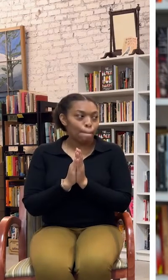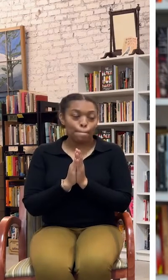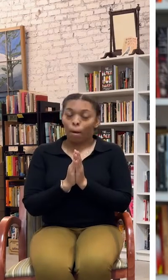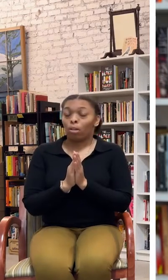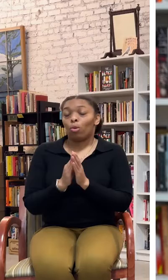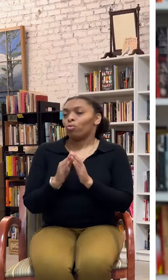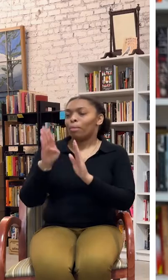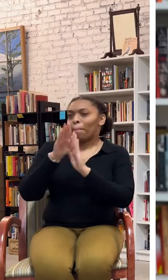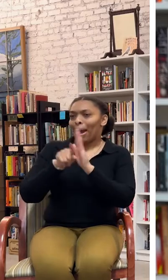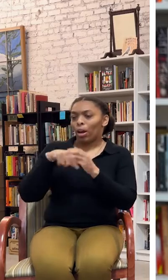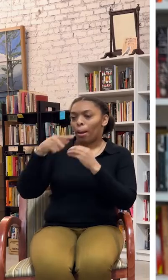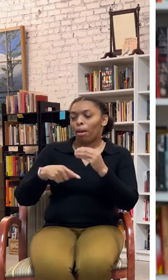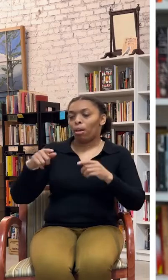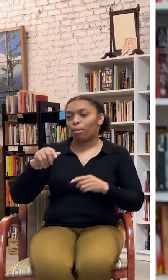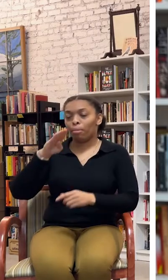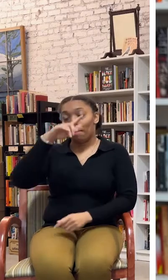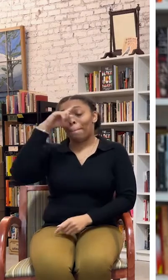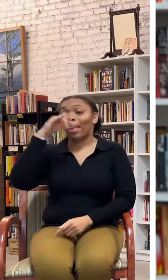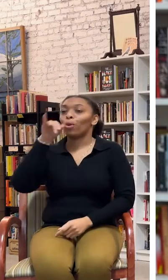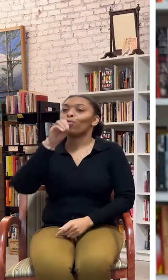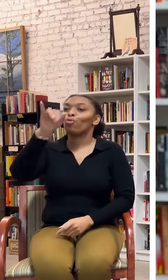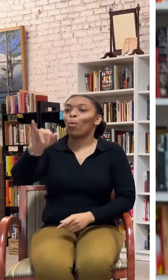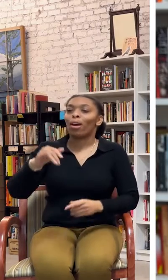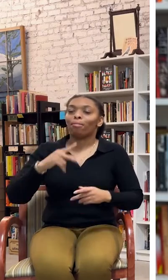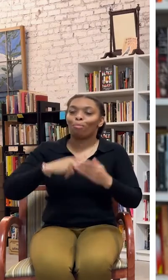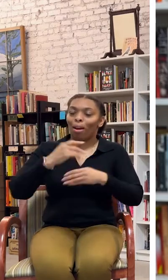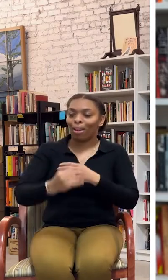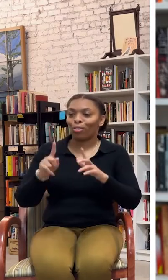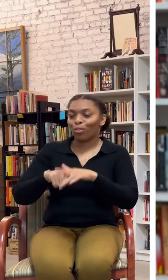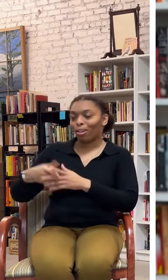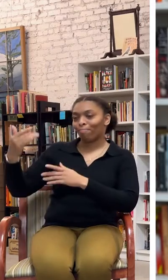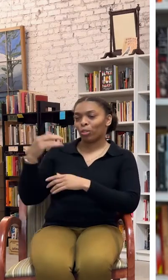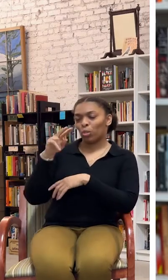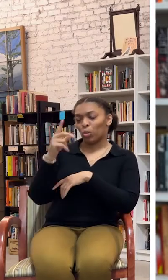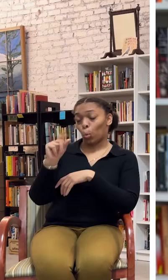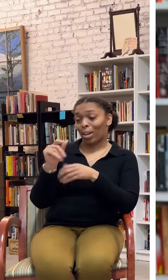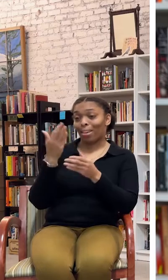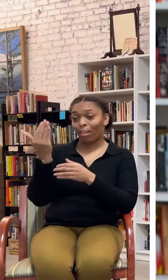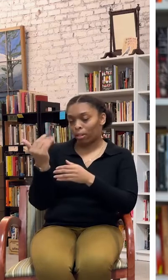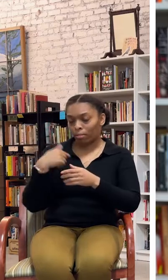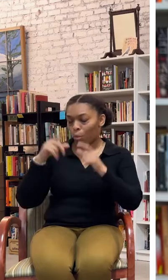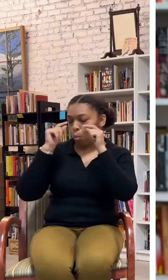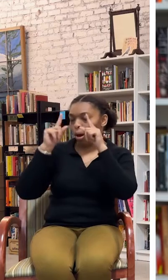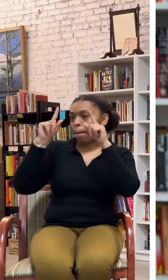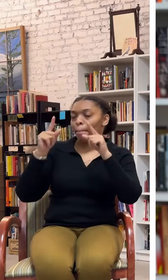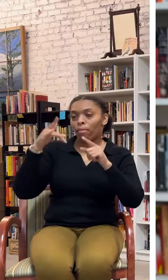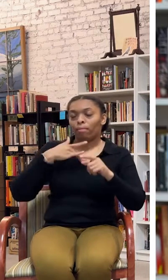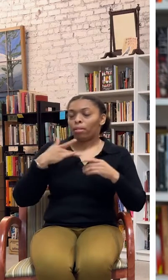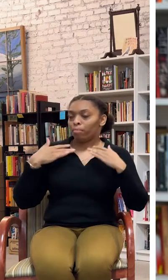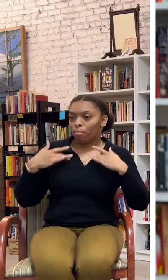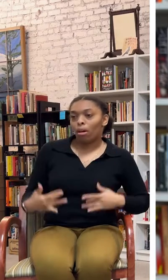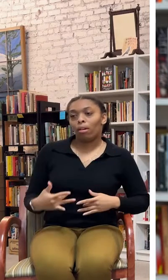Joy Project. It started in 2015 when I woke up really sad. I was not happy. I was living in the